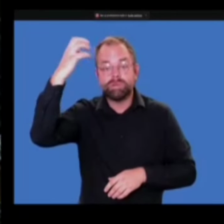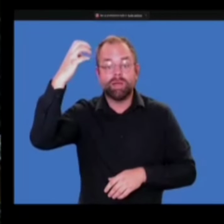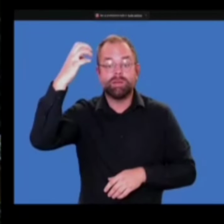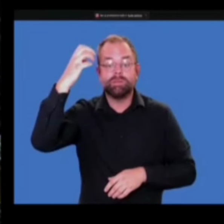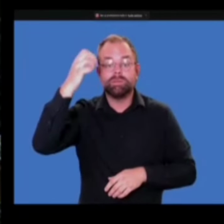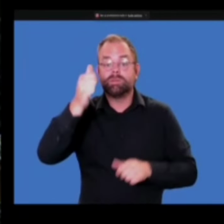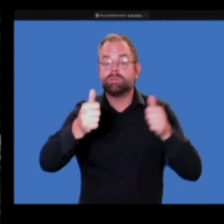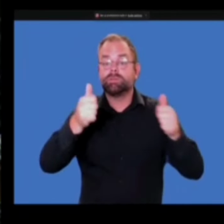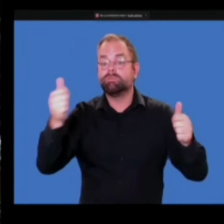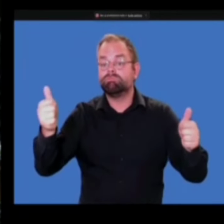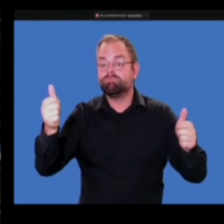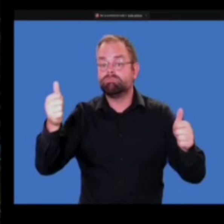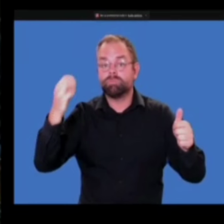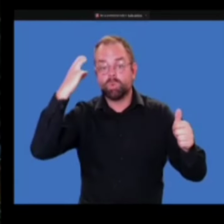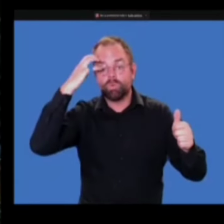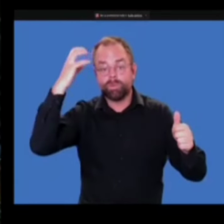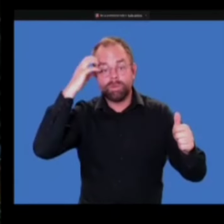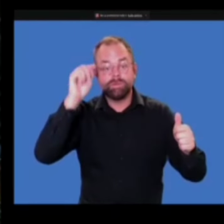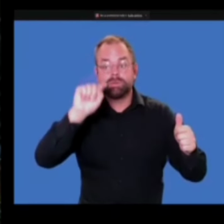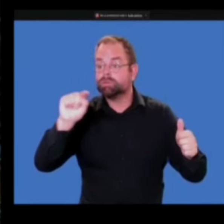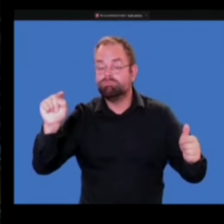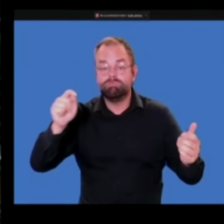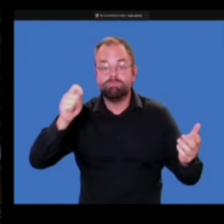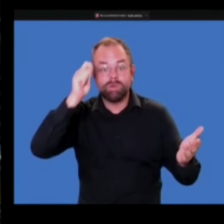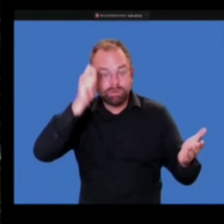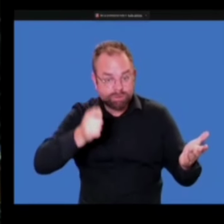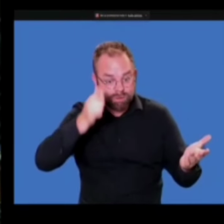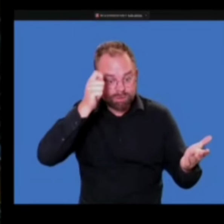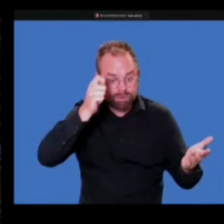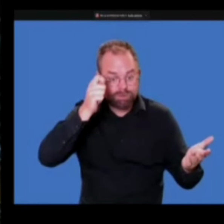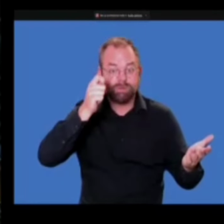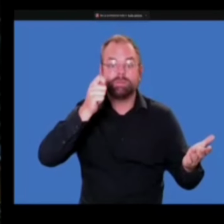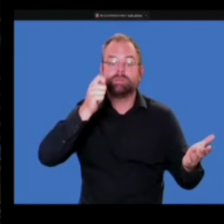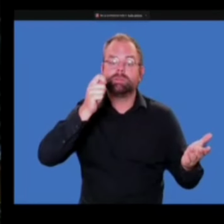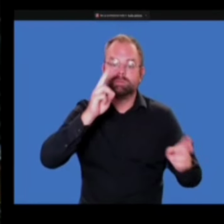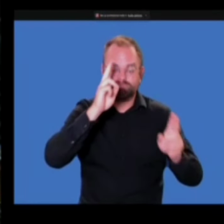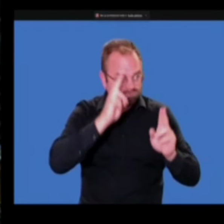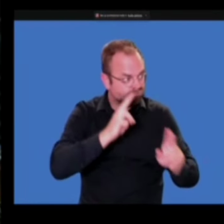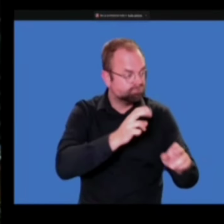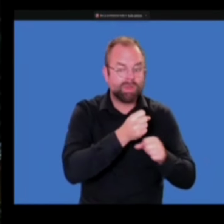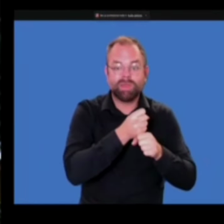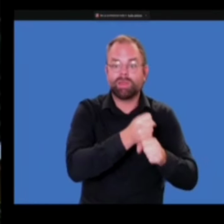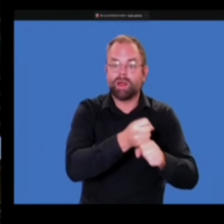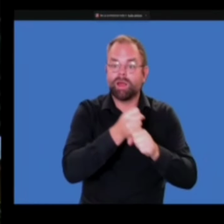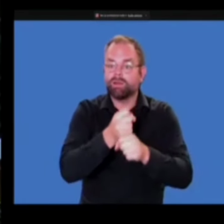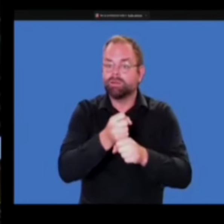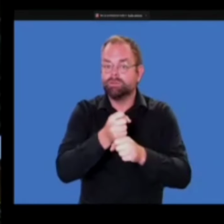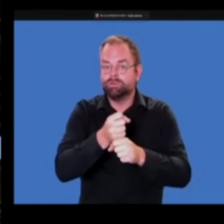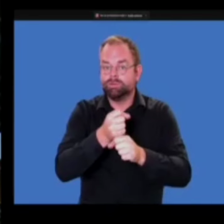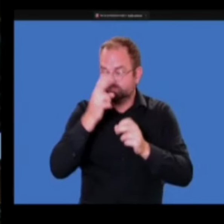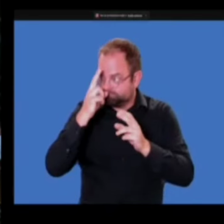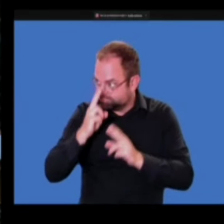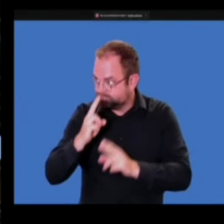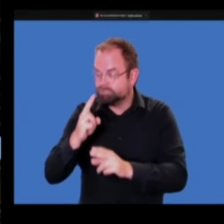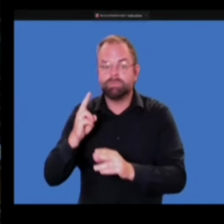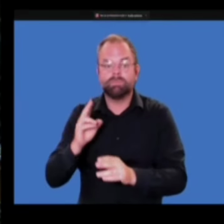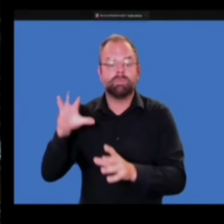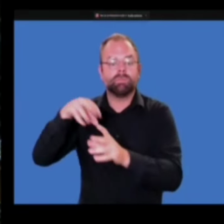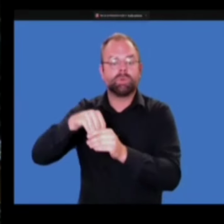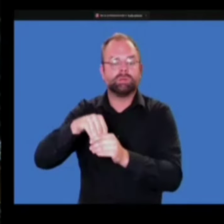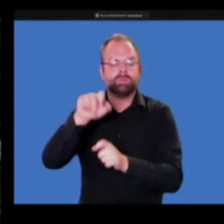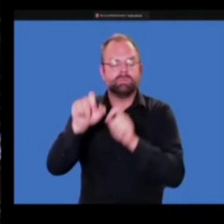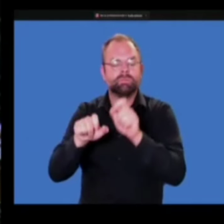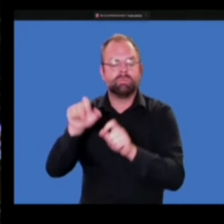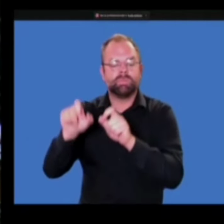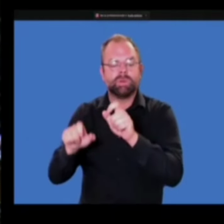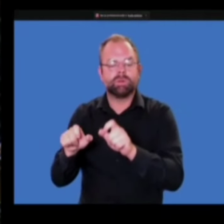I call to order interactive dialogue 2 of the Summit of the Future, our